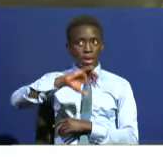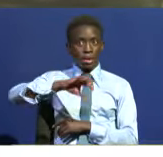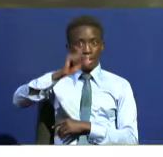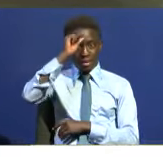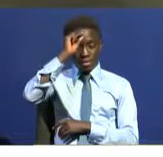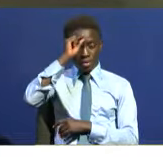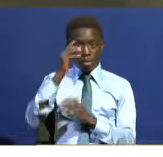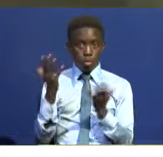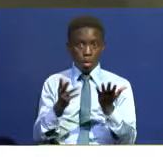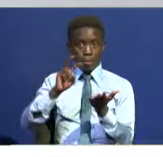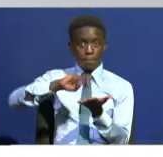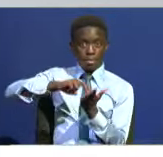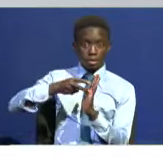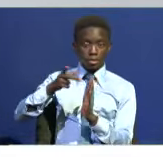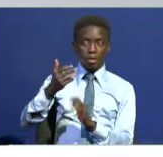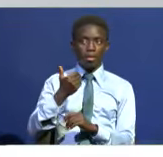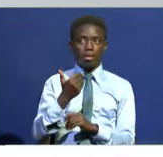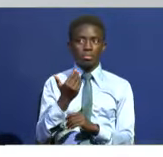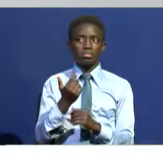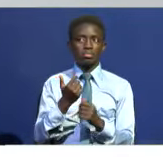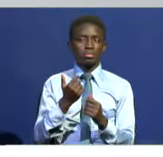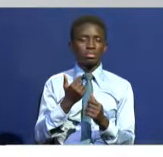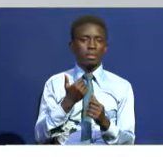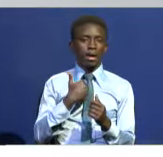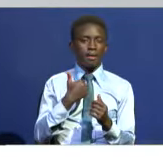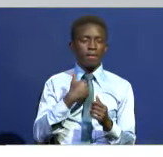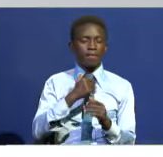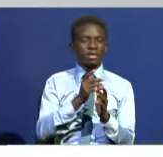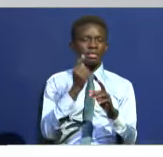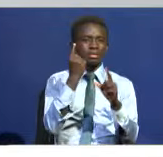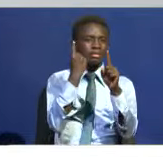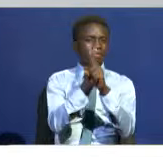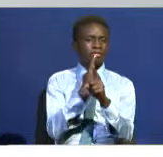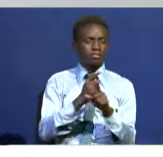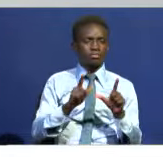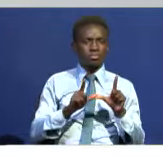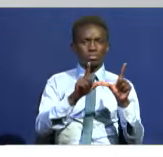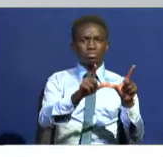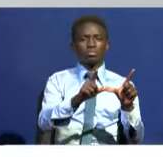is certifying a portfolio of several public buildings and